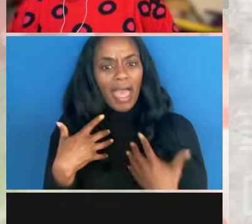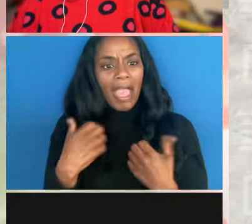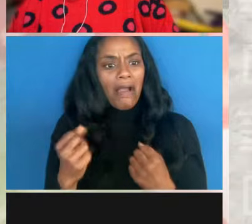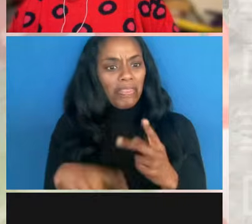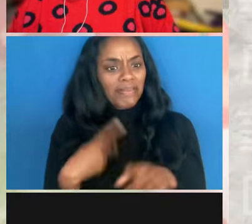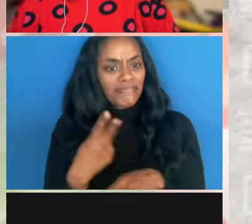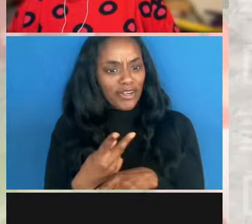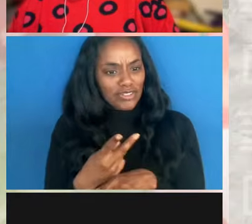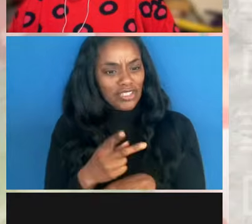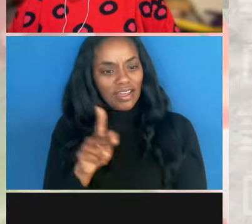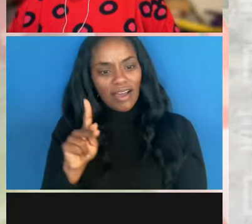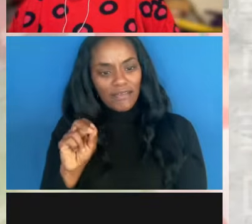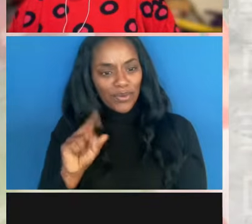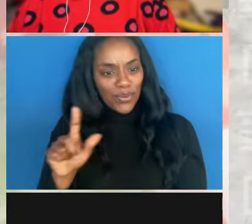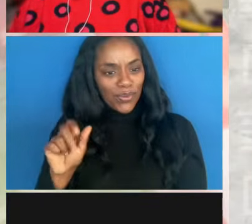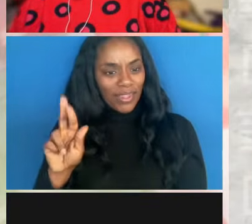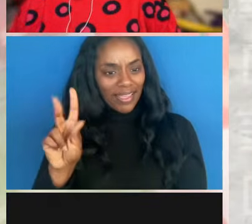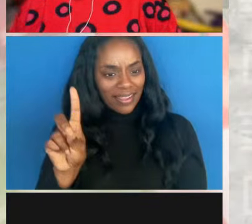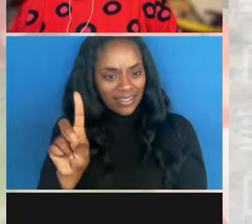that. And so